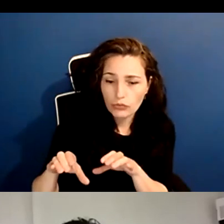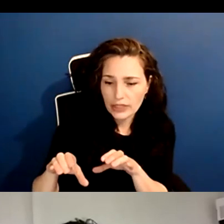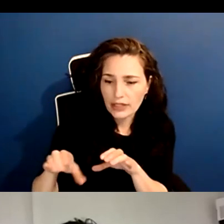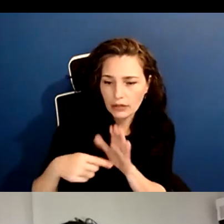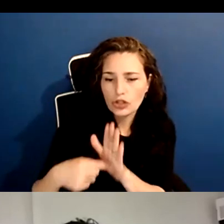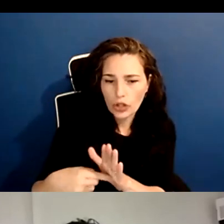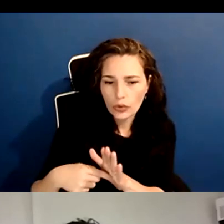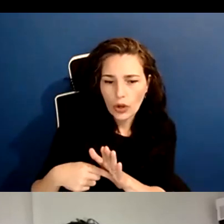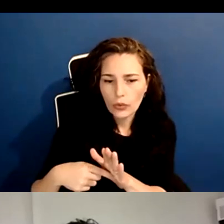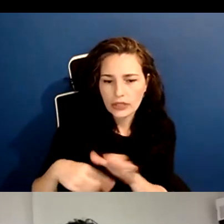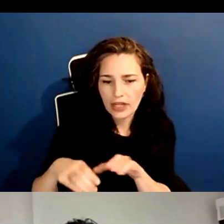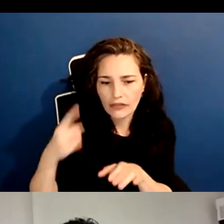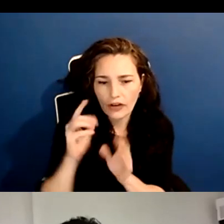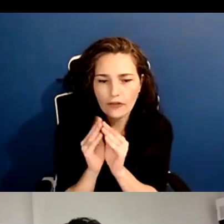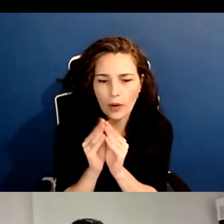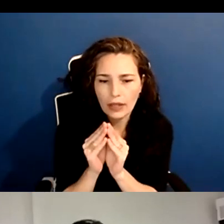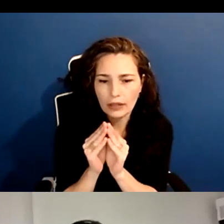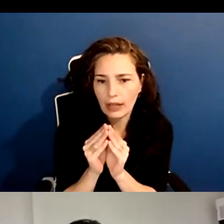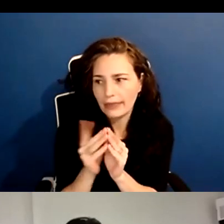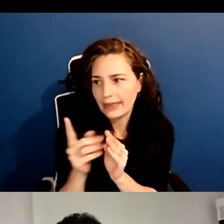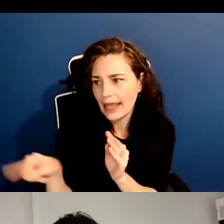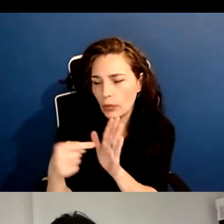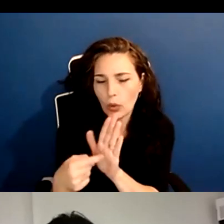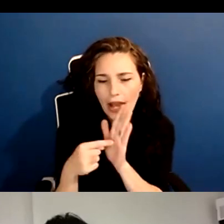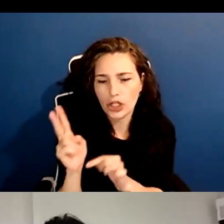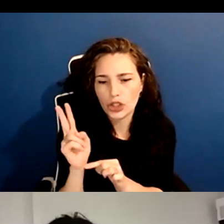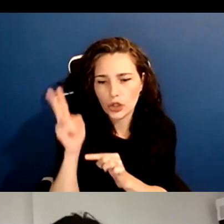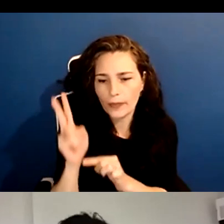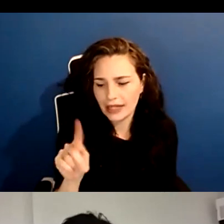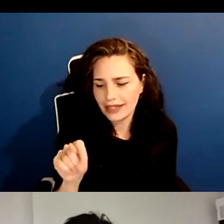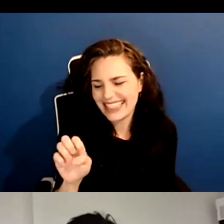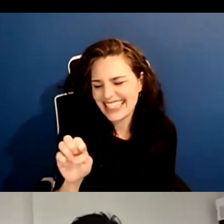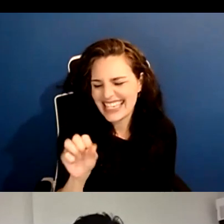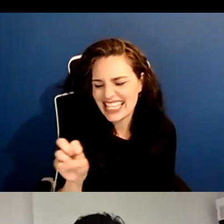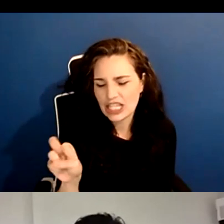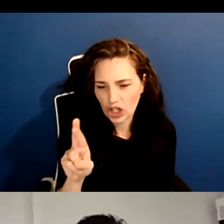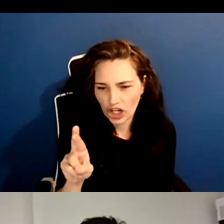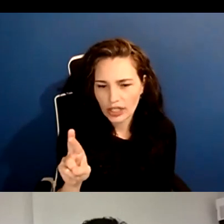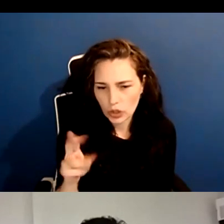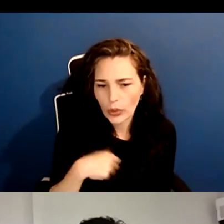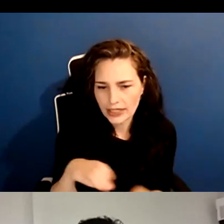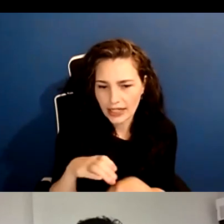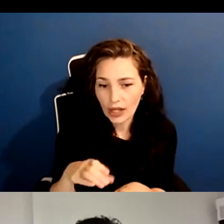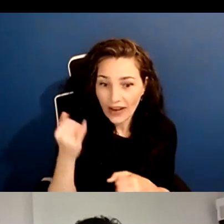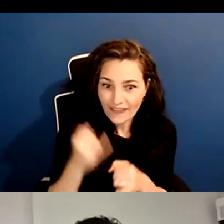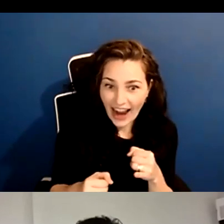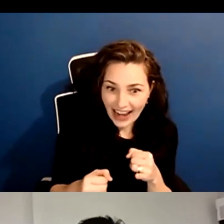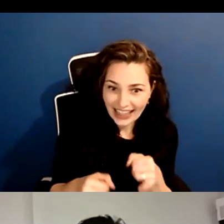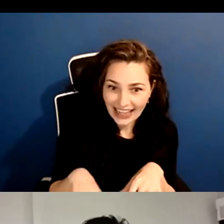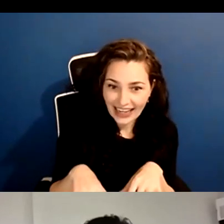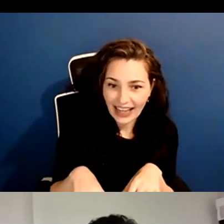teaser. And we are produced, we finally got a producer last year who's Brazilian.